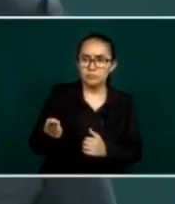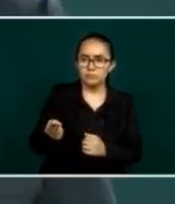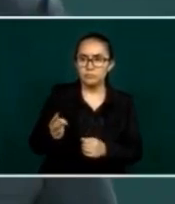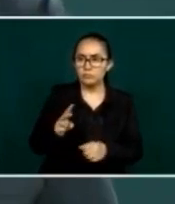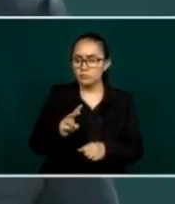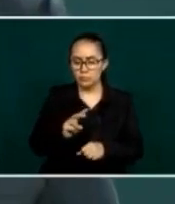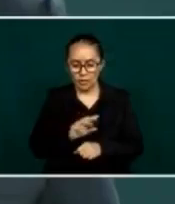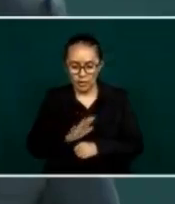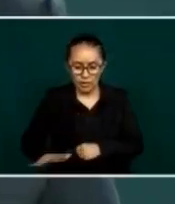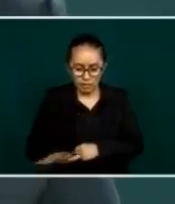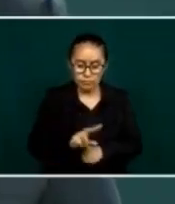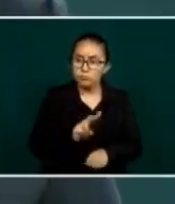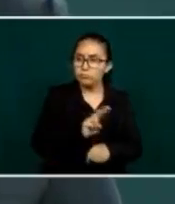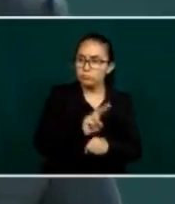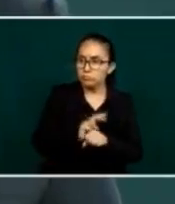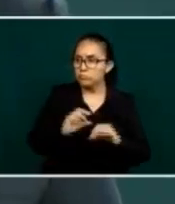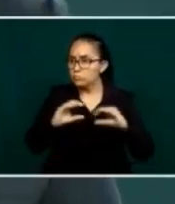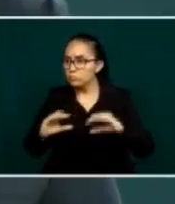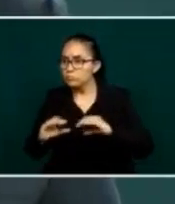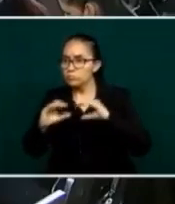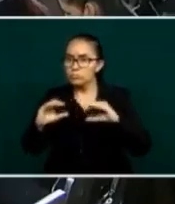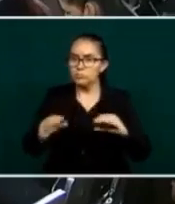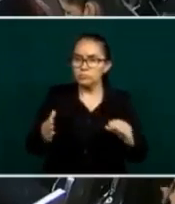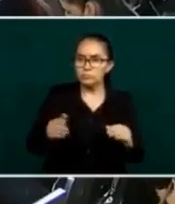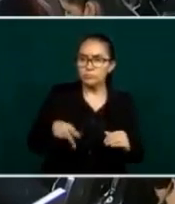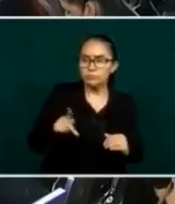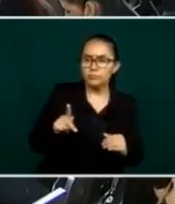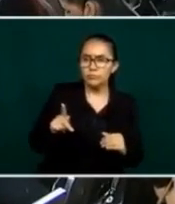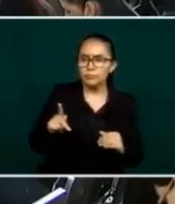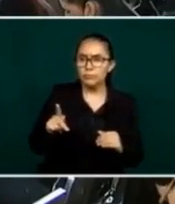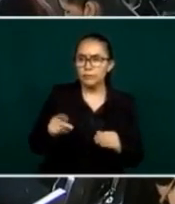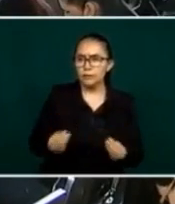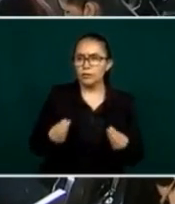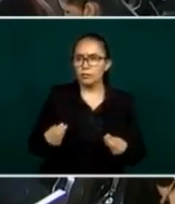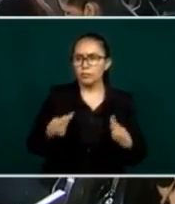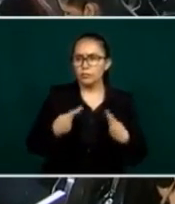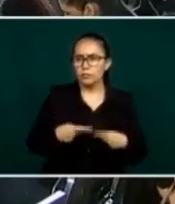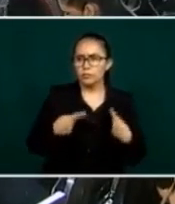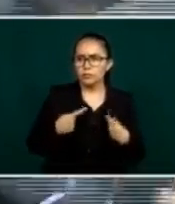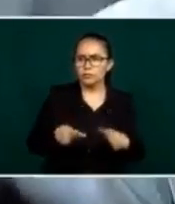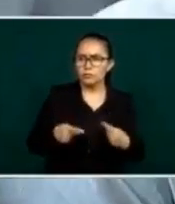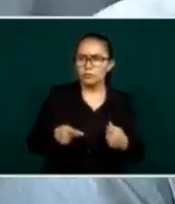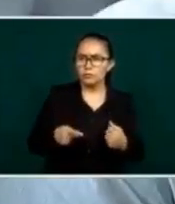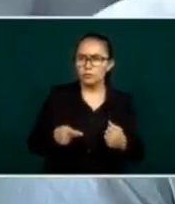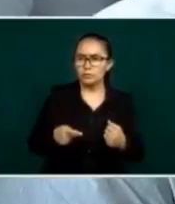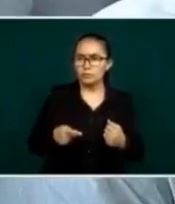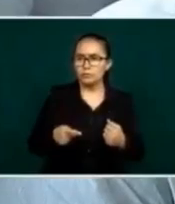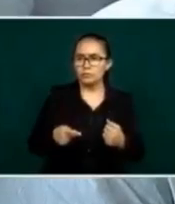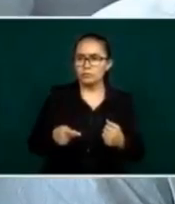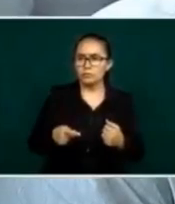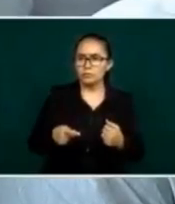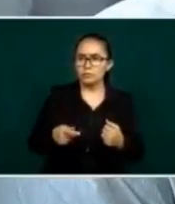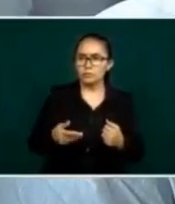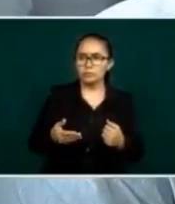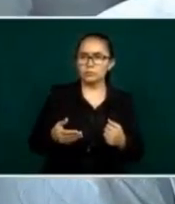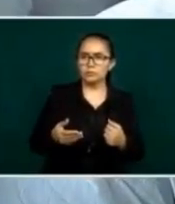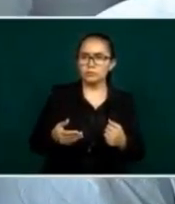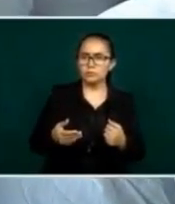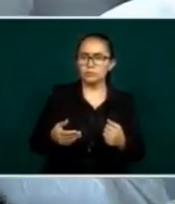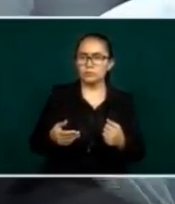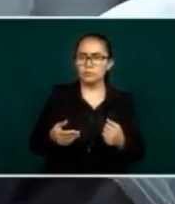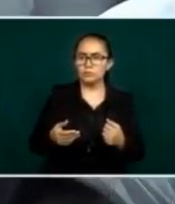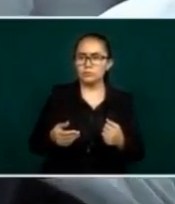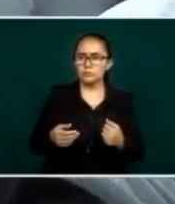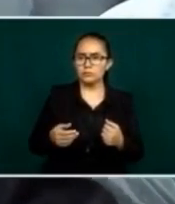if you're going to support us regarding these people that have lost their permits to work or